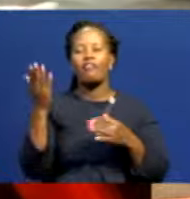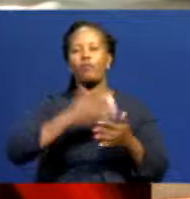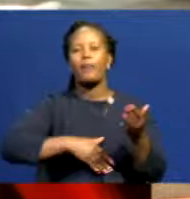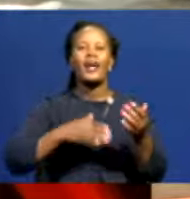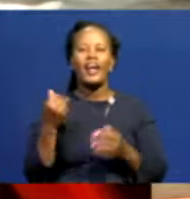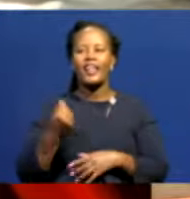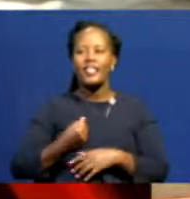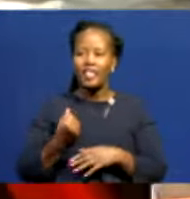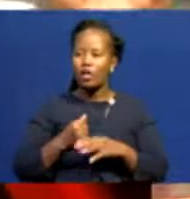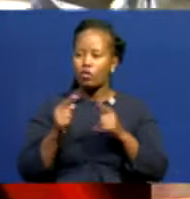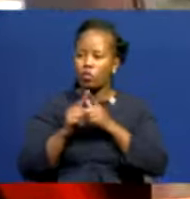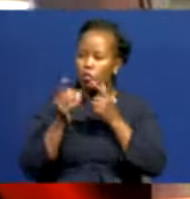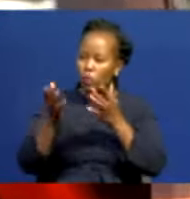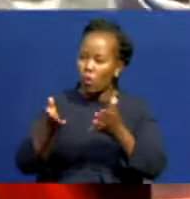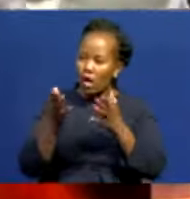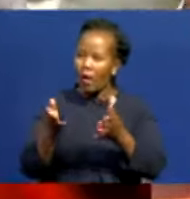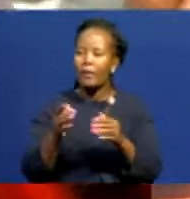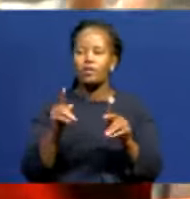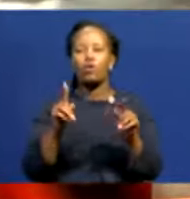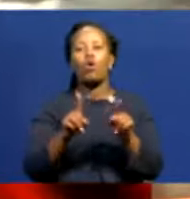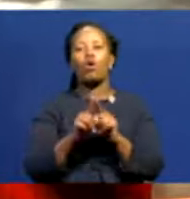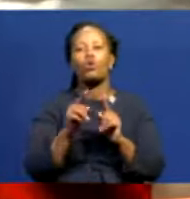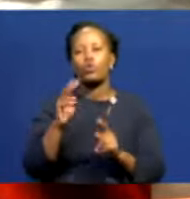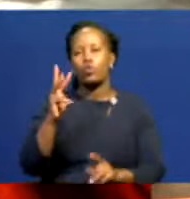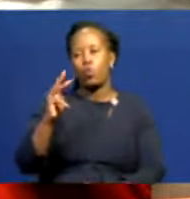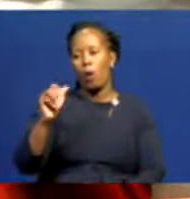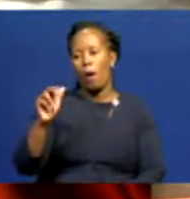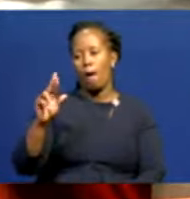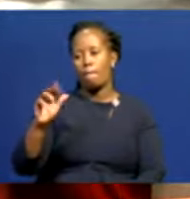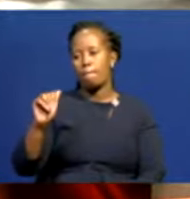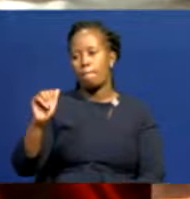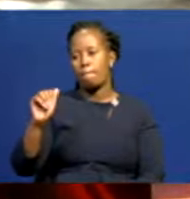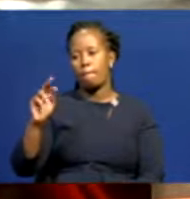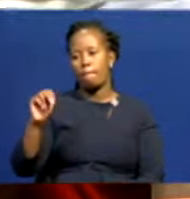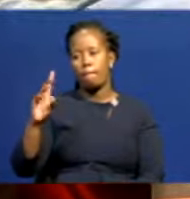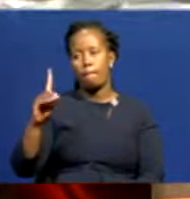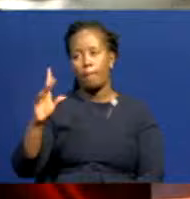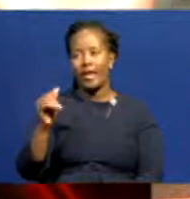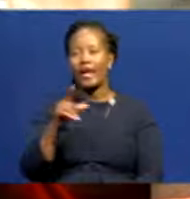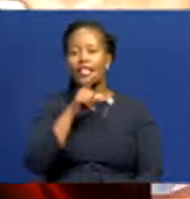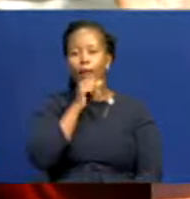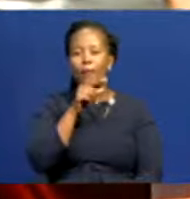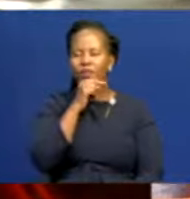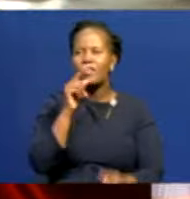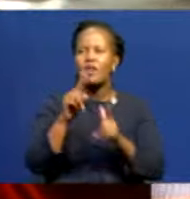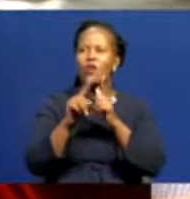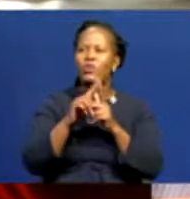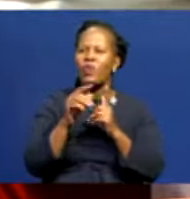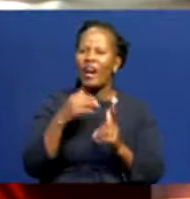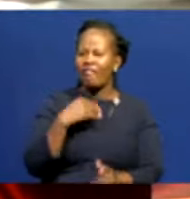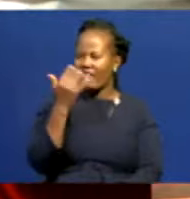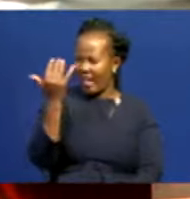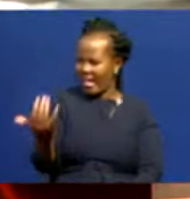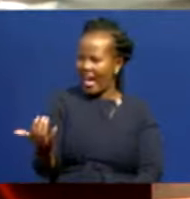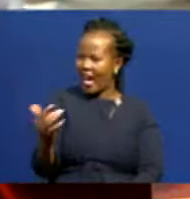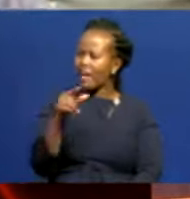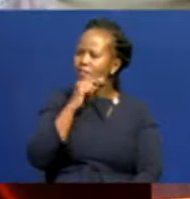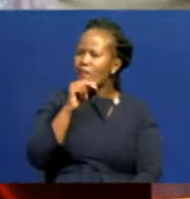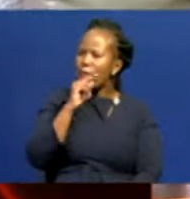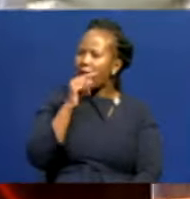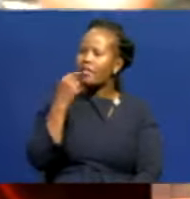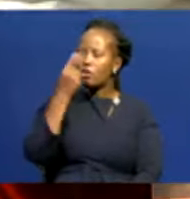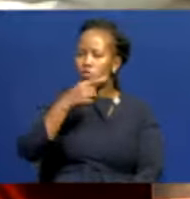wako hapa, Maranda boys wako hapa. Umeona kijana mdogo sana ambaye